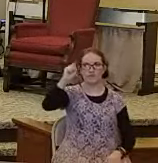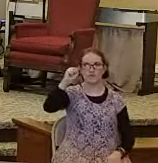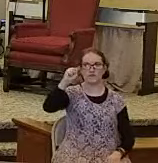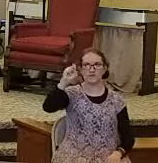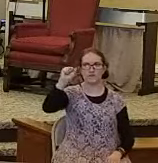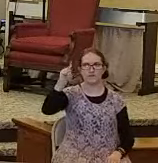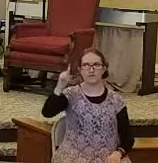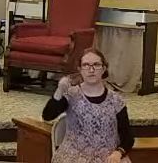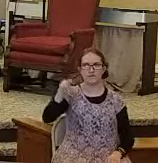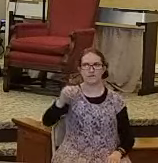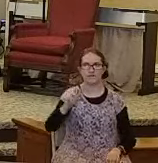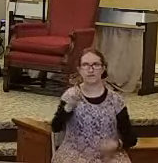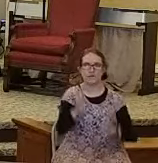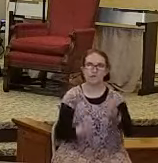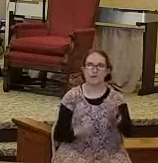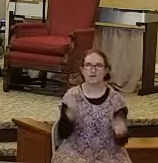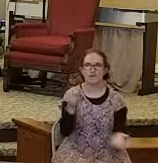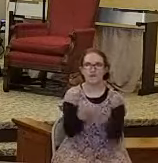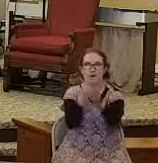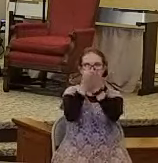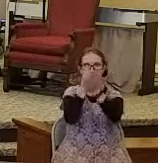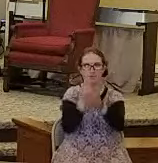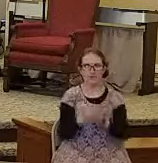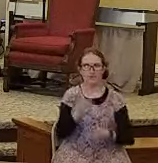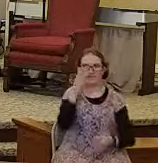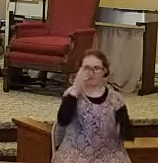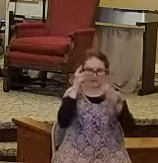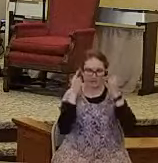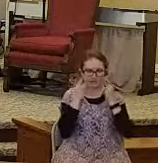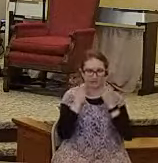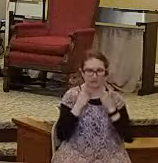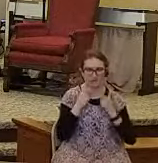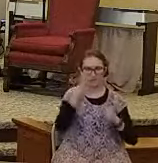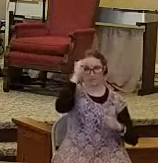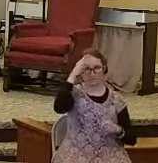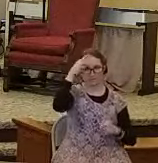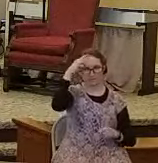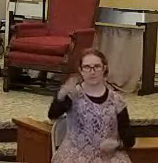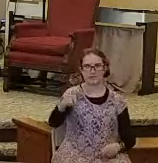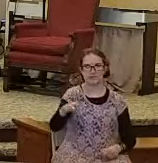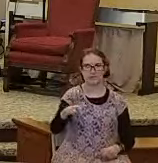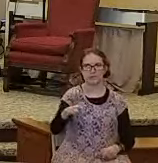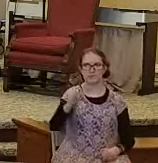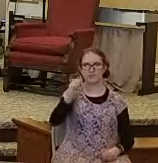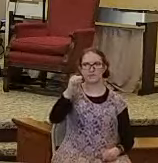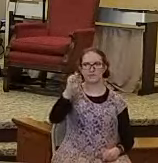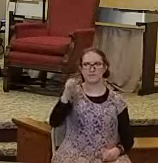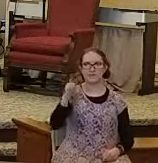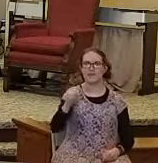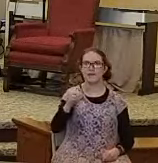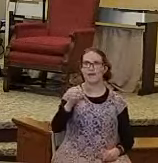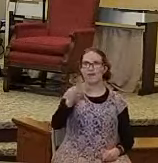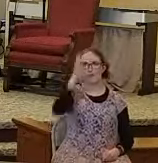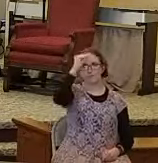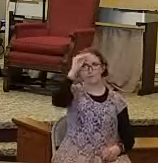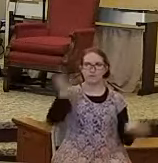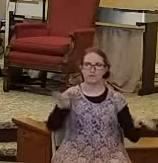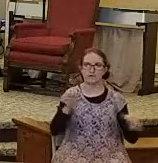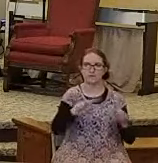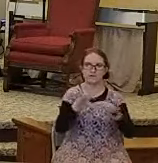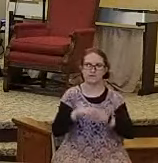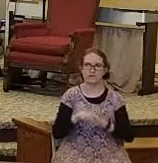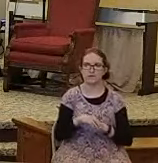ran to the rescue. Sadly, both Mr. Stead and the young boy drowned. Louisa and